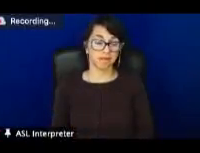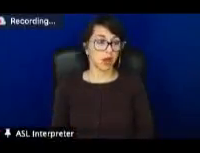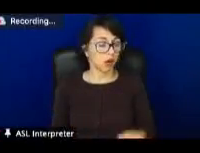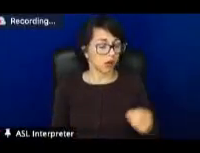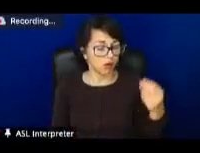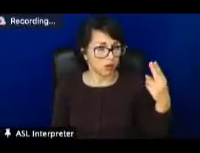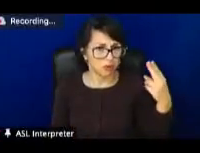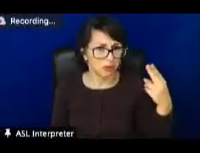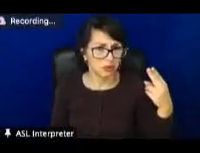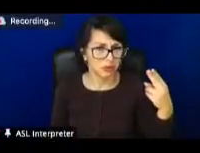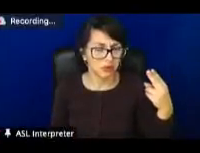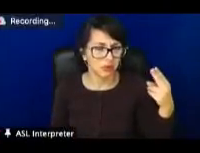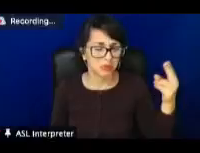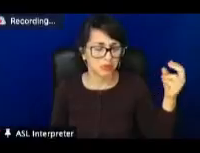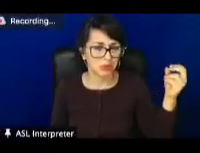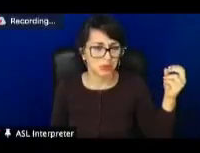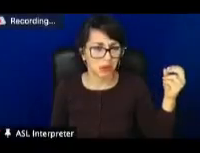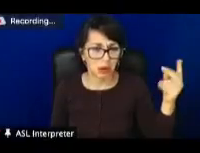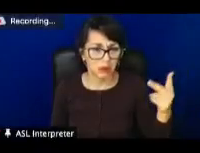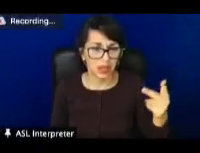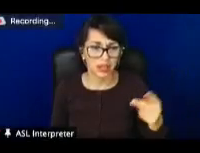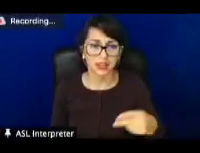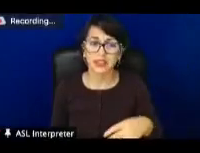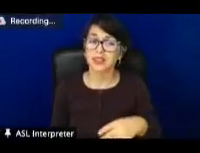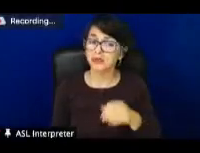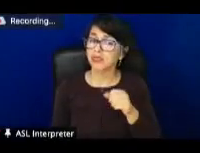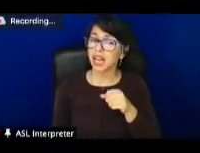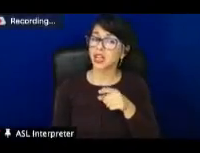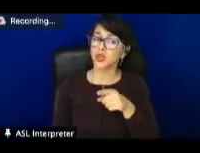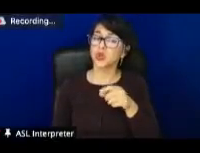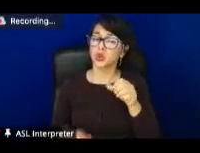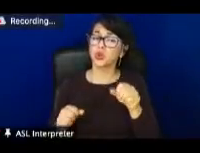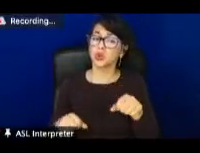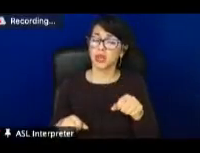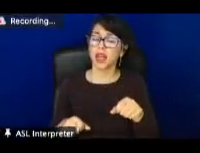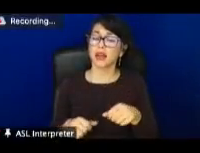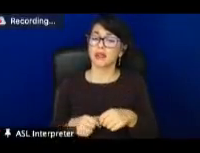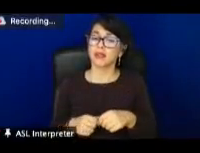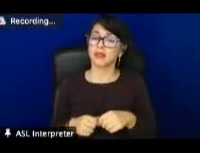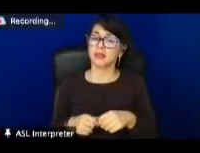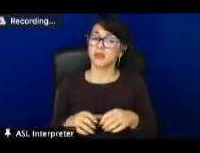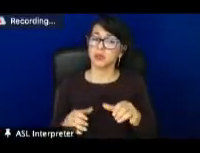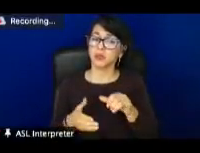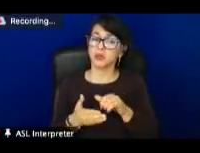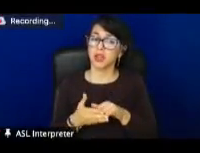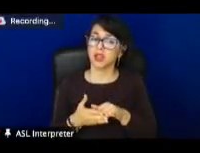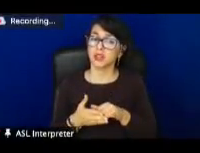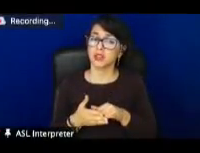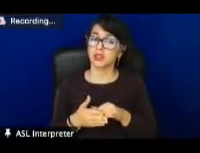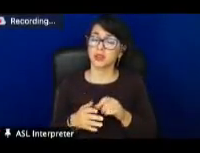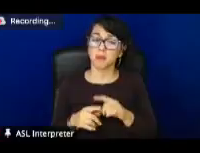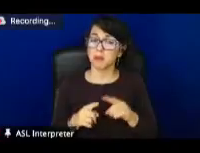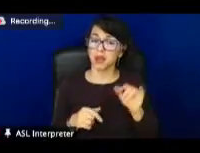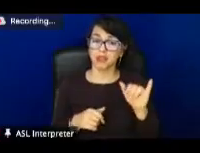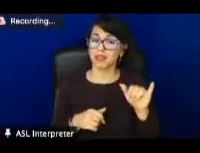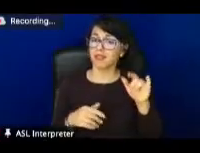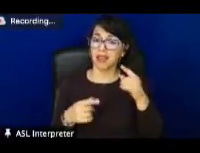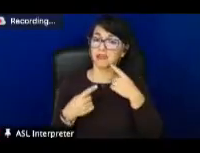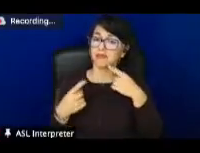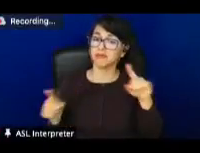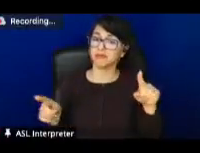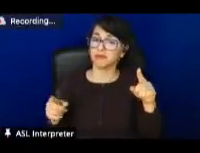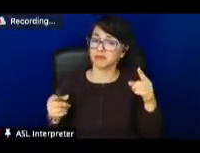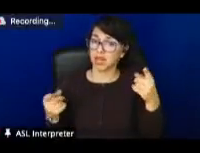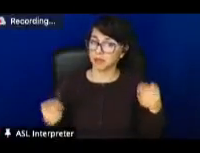Okay. That was the expectation you'd be actually finalizing your maps in, but you can make use of that since it's there. Wow,